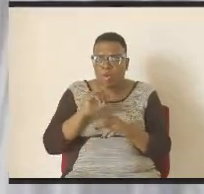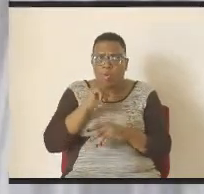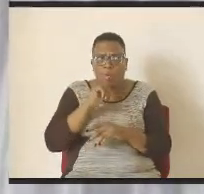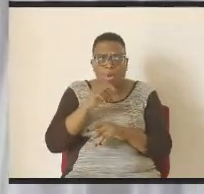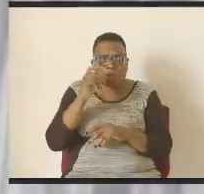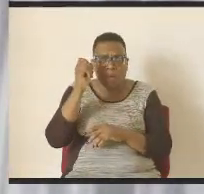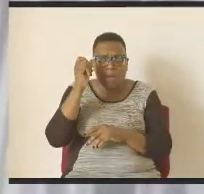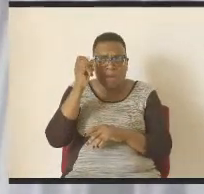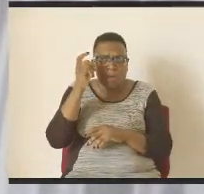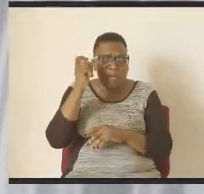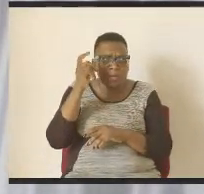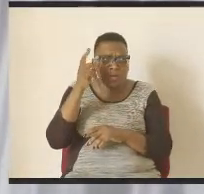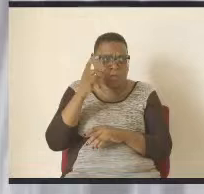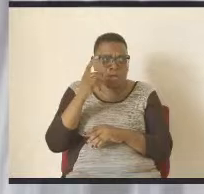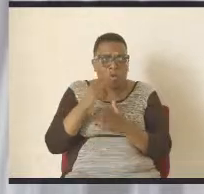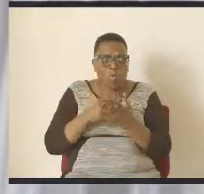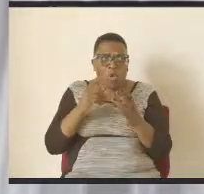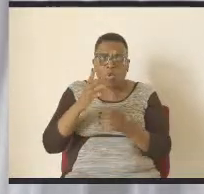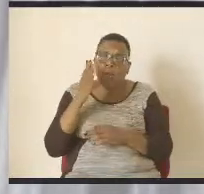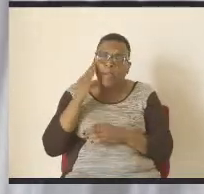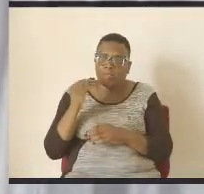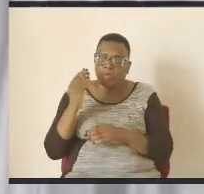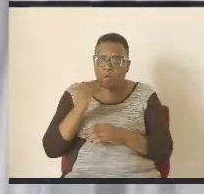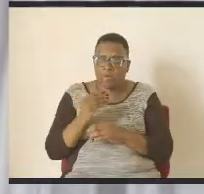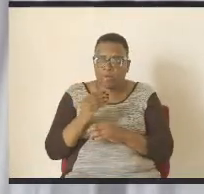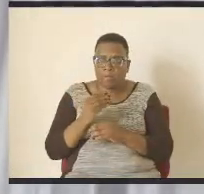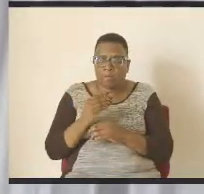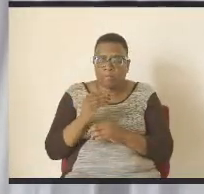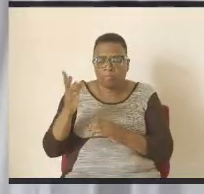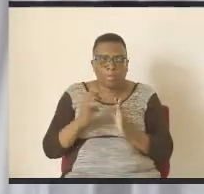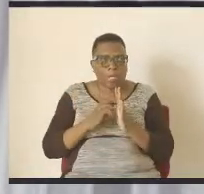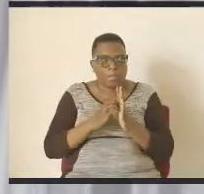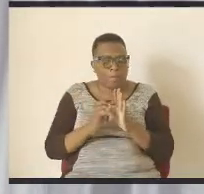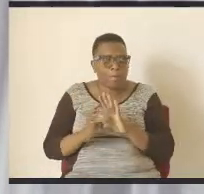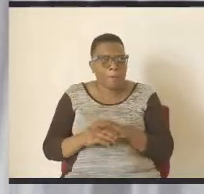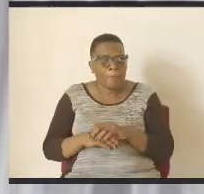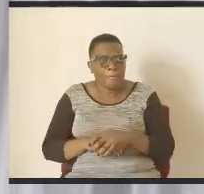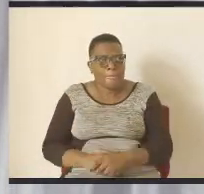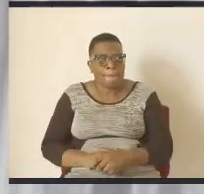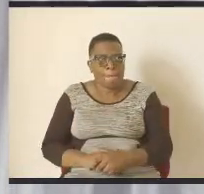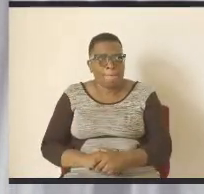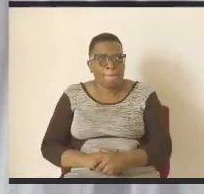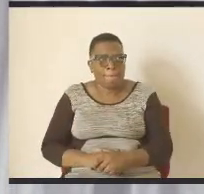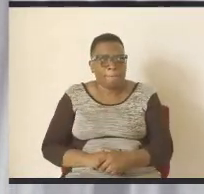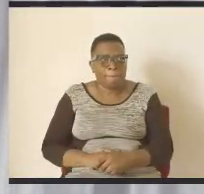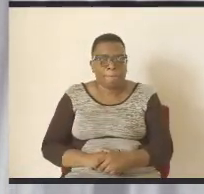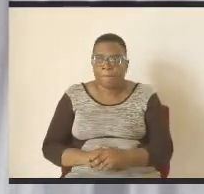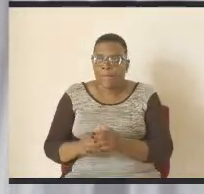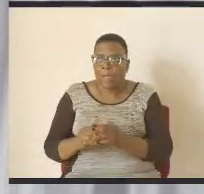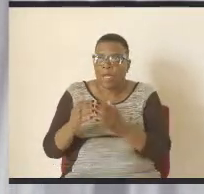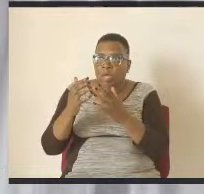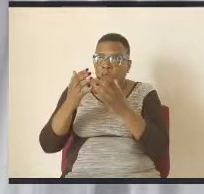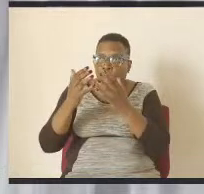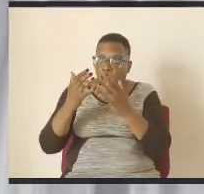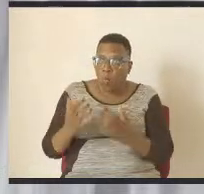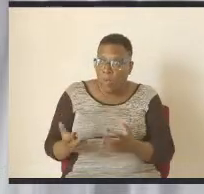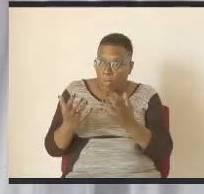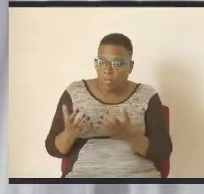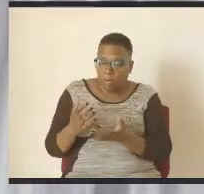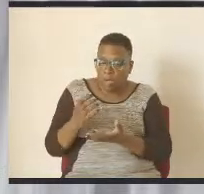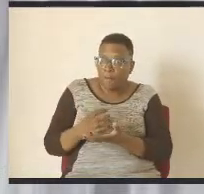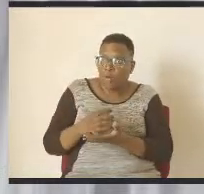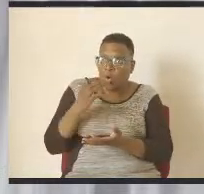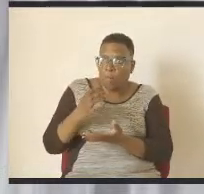to or identify what you're experiencing. Here's an example here. The weight of the cup, chapter 26, verse 1 and